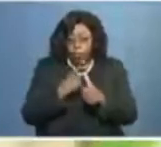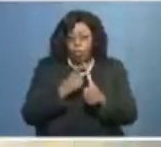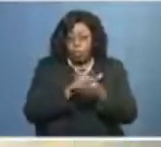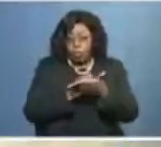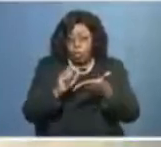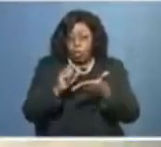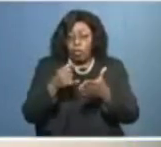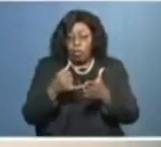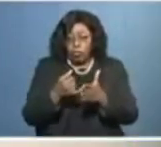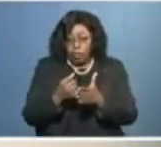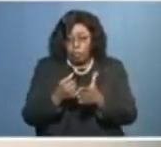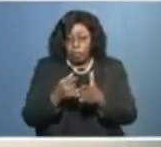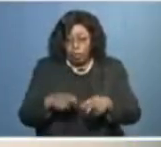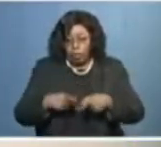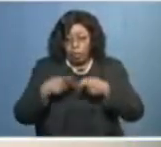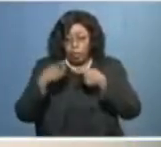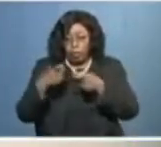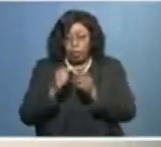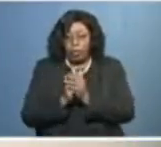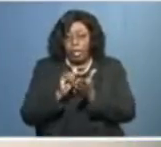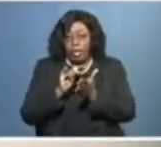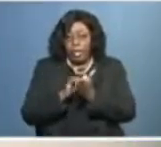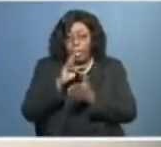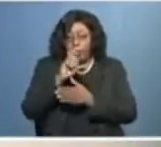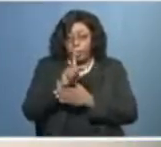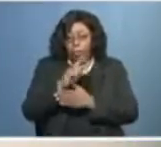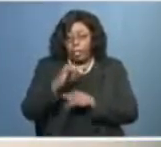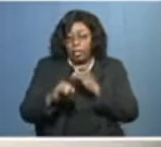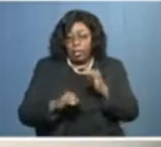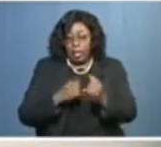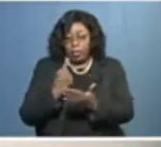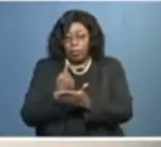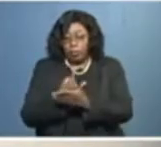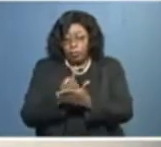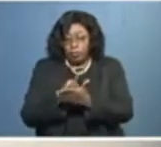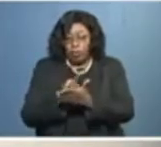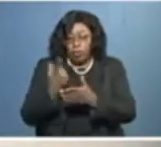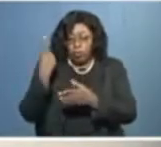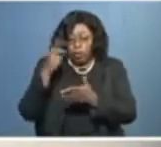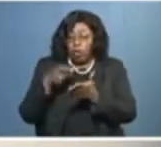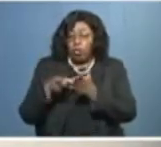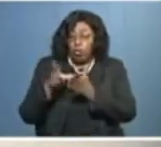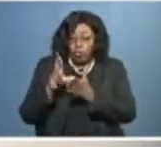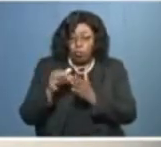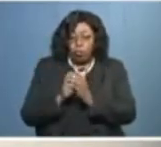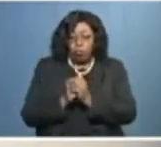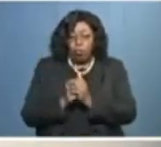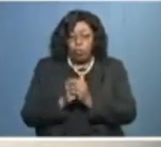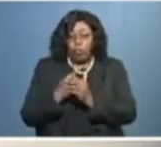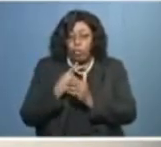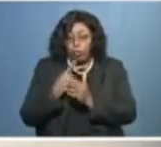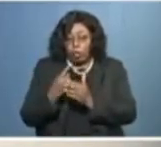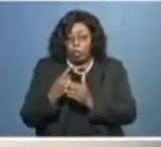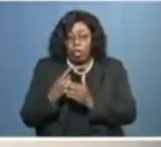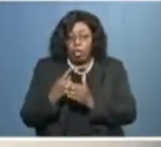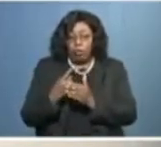I provided initial comments back, and that bill has been sent to our international consultants for their review. They've assured me I'd get their comments back by the